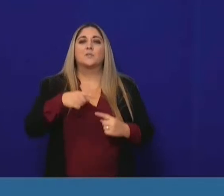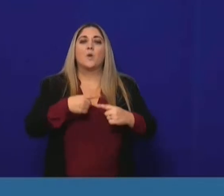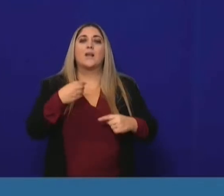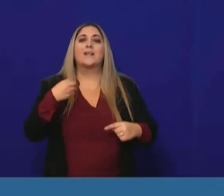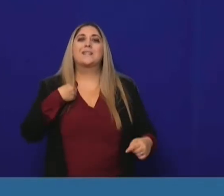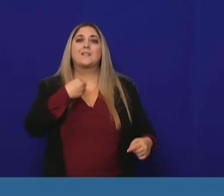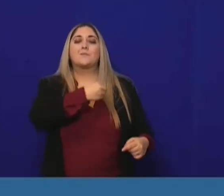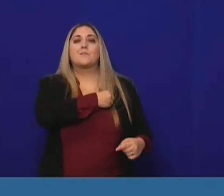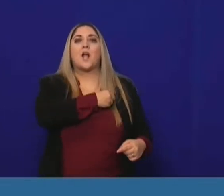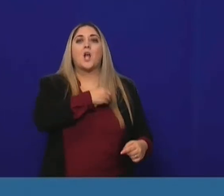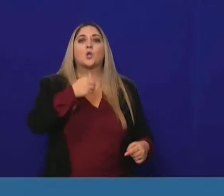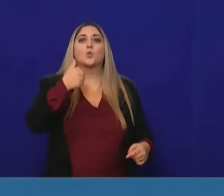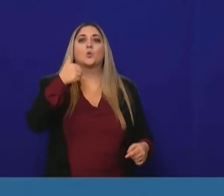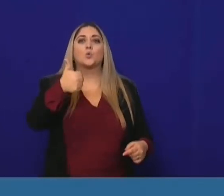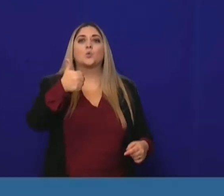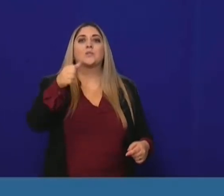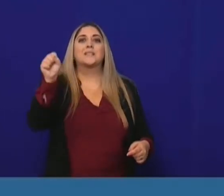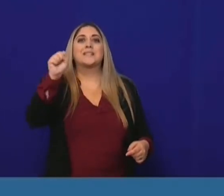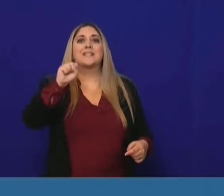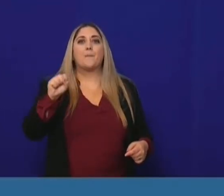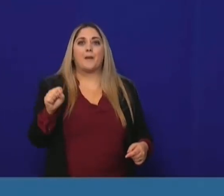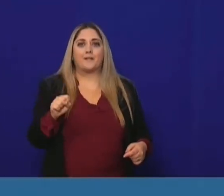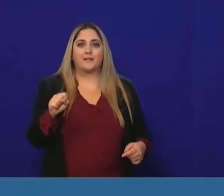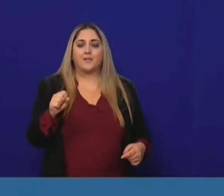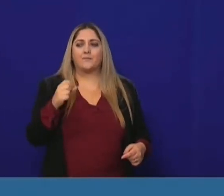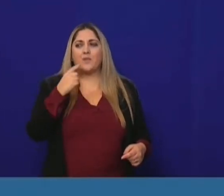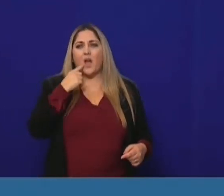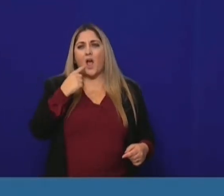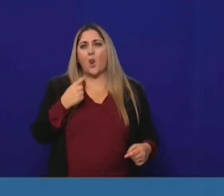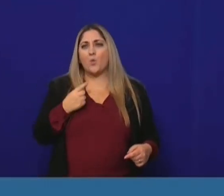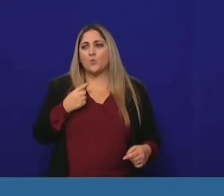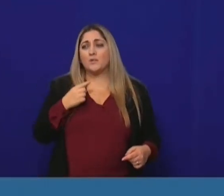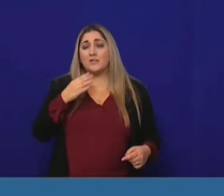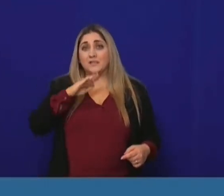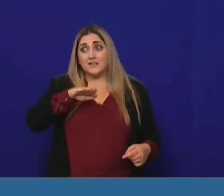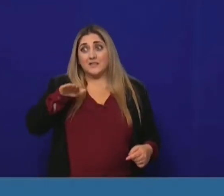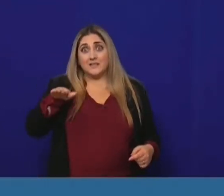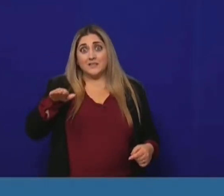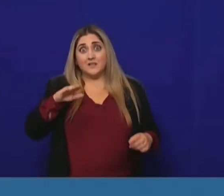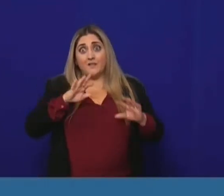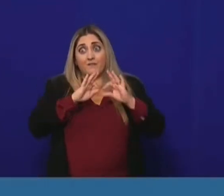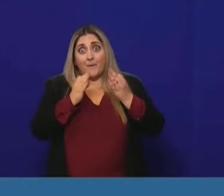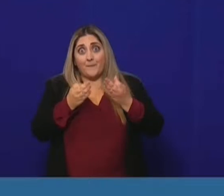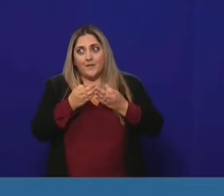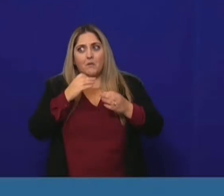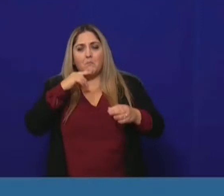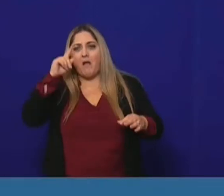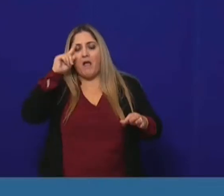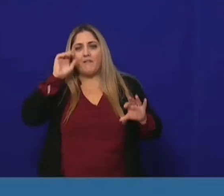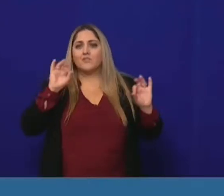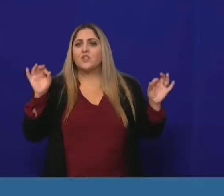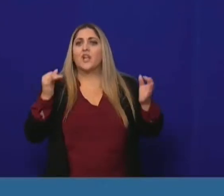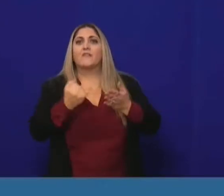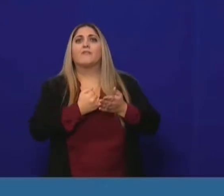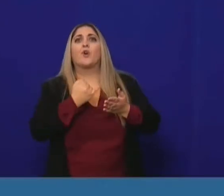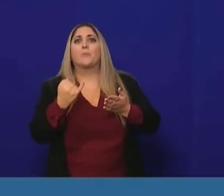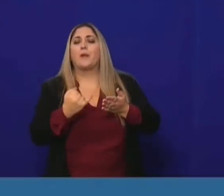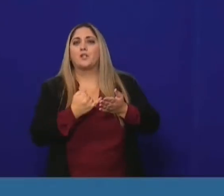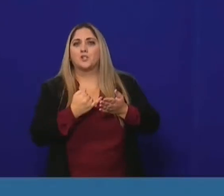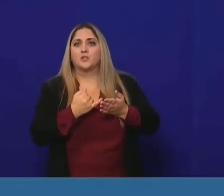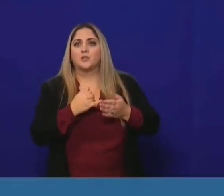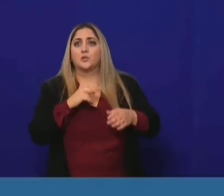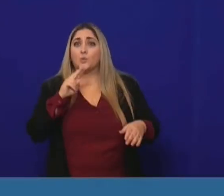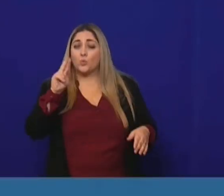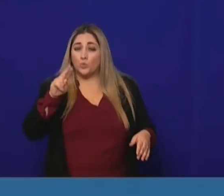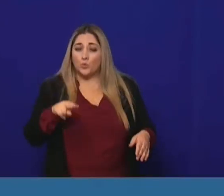Kelmuna ħafna nies li ma jafux qed jiġi mill-familjari tagħhom li qegħdin hemmhekk. Apparti hekk barra hemm xi skips qed jintrema nistgħu